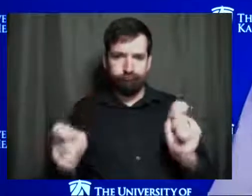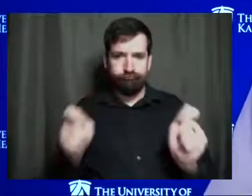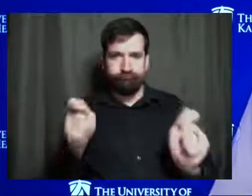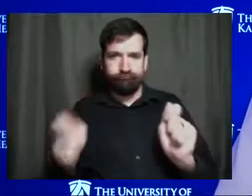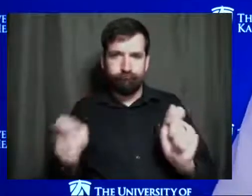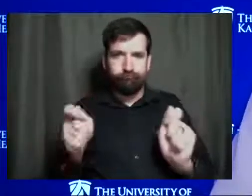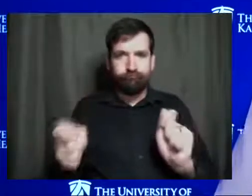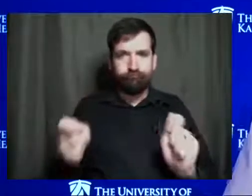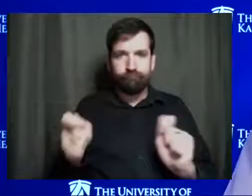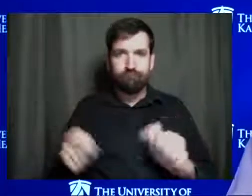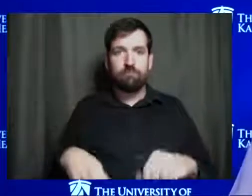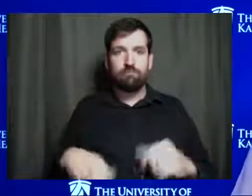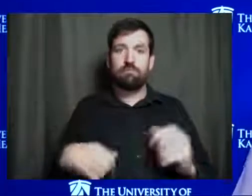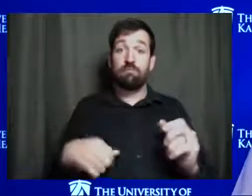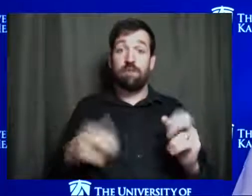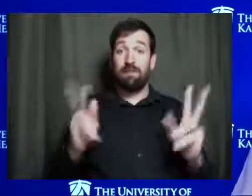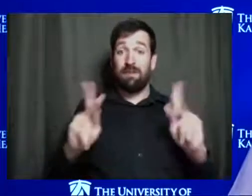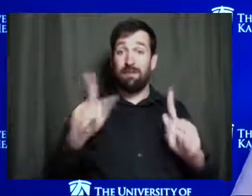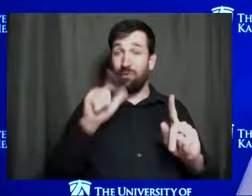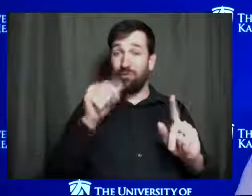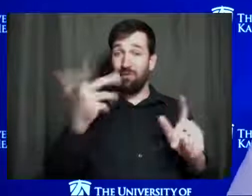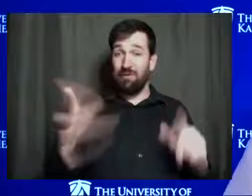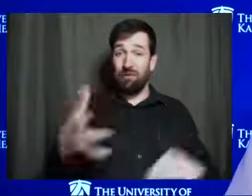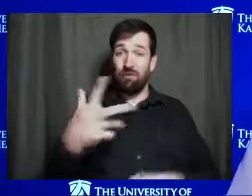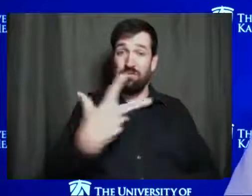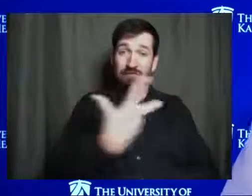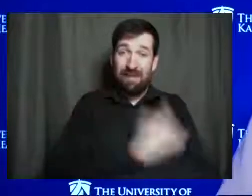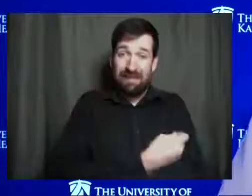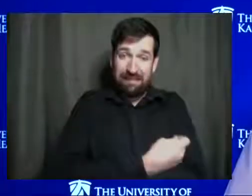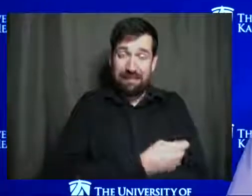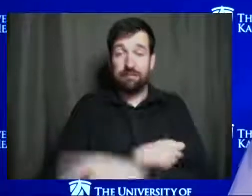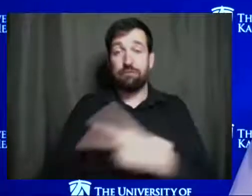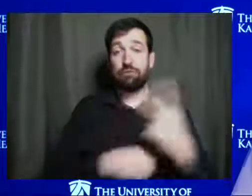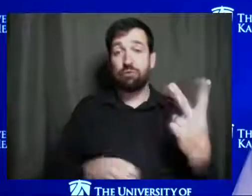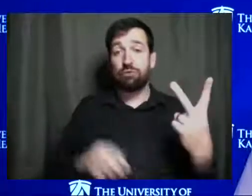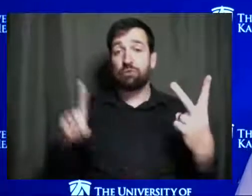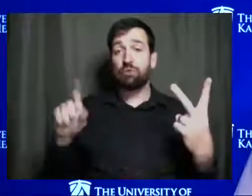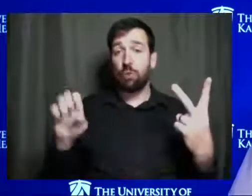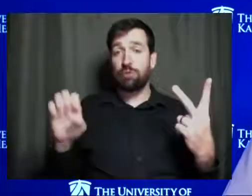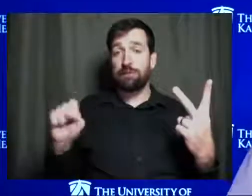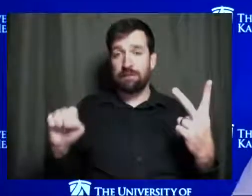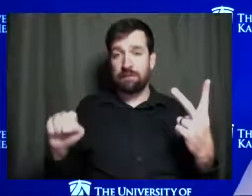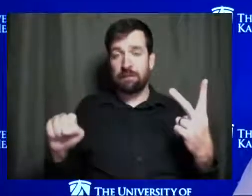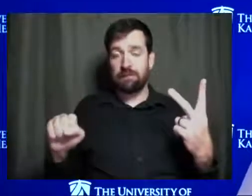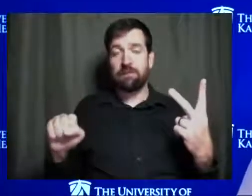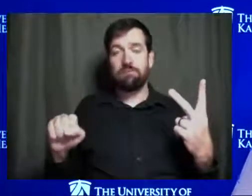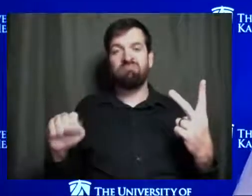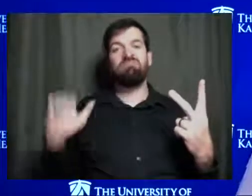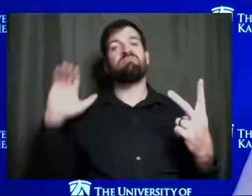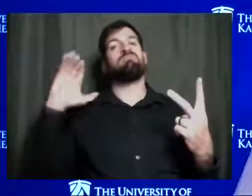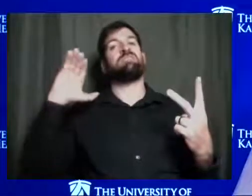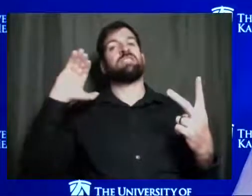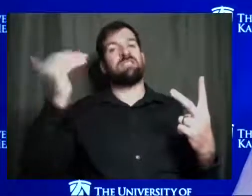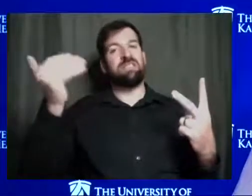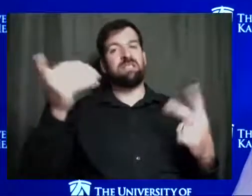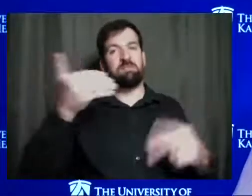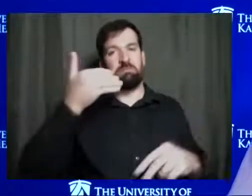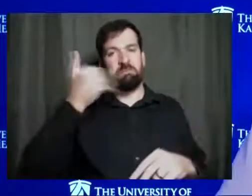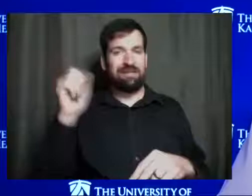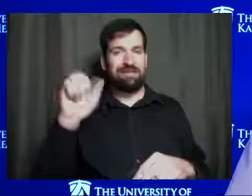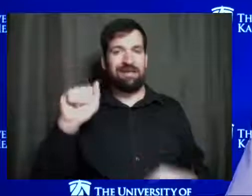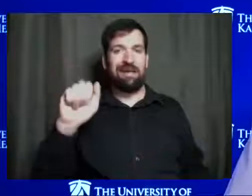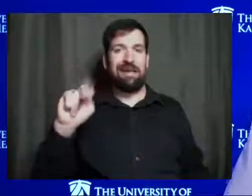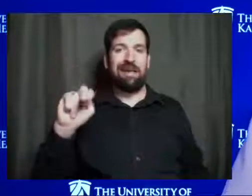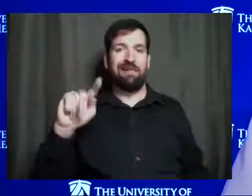that people who have gotten vaccinated with 2 doses of the vaccine seem to develop those antibodies and those neutralizing